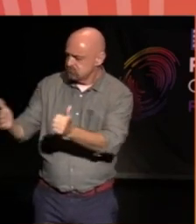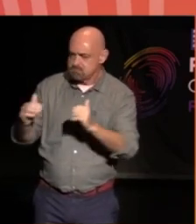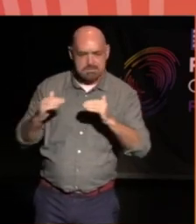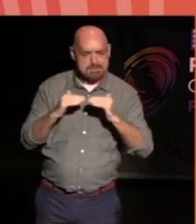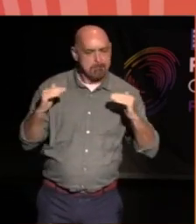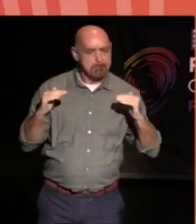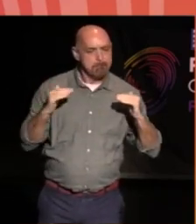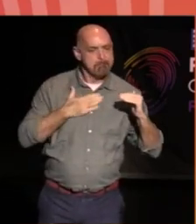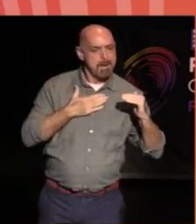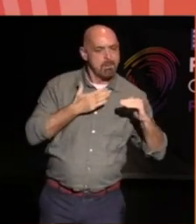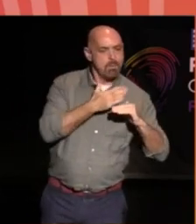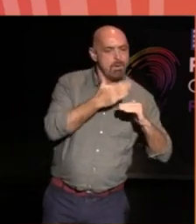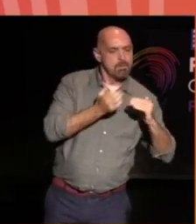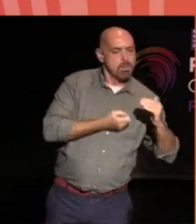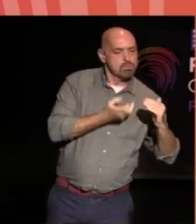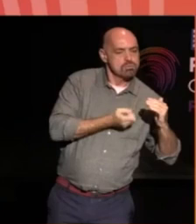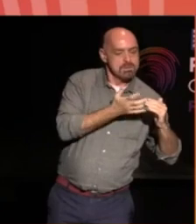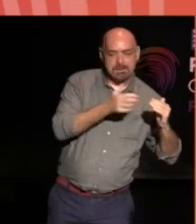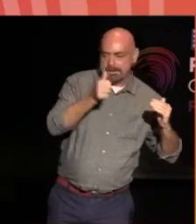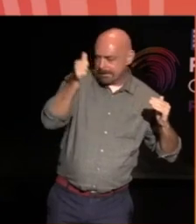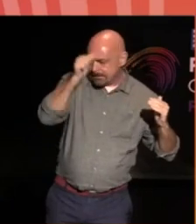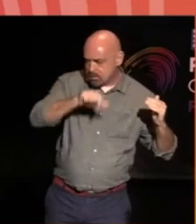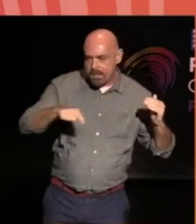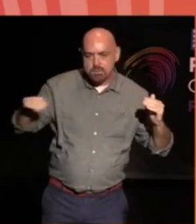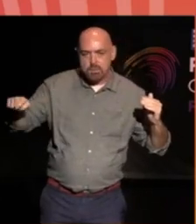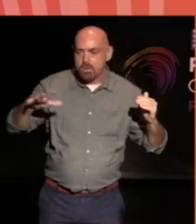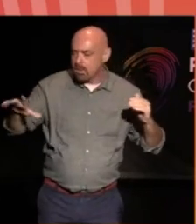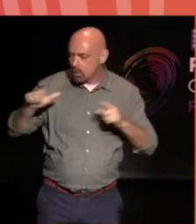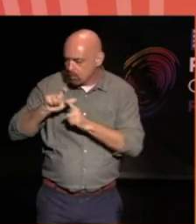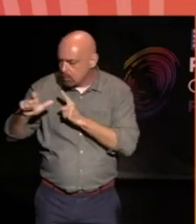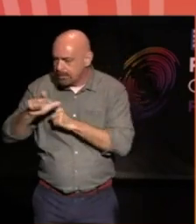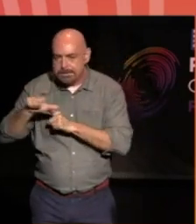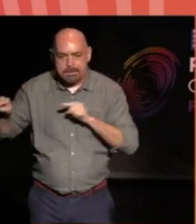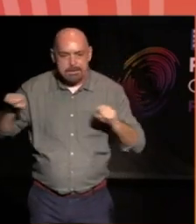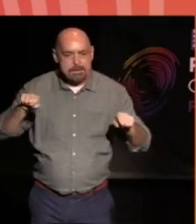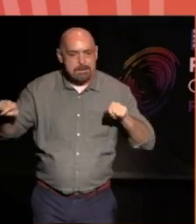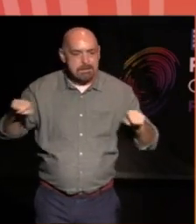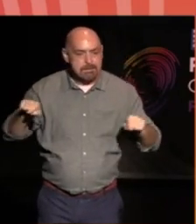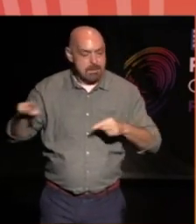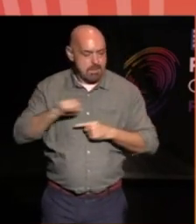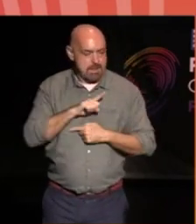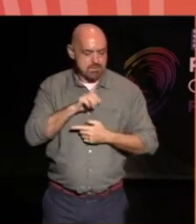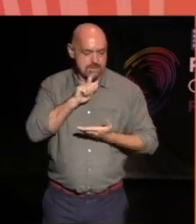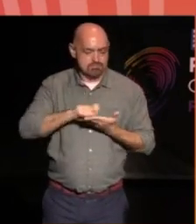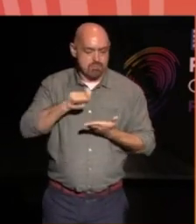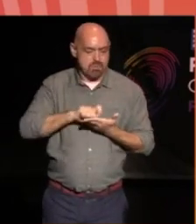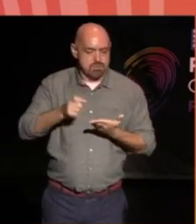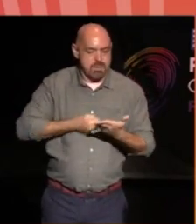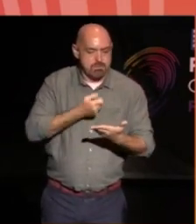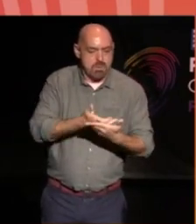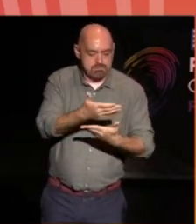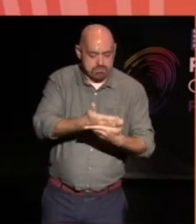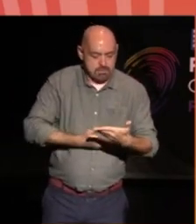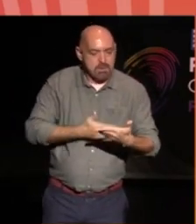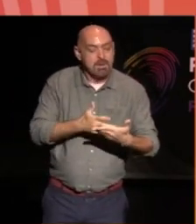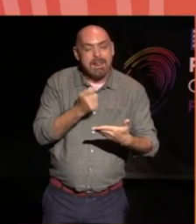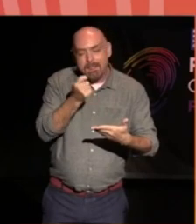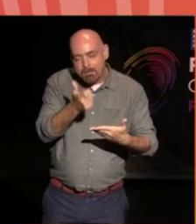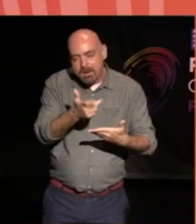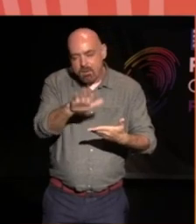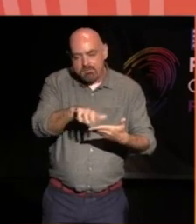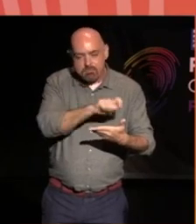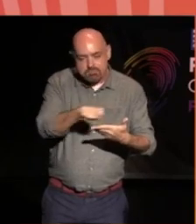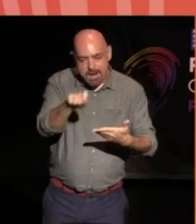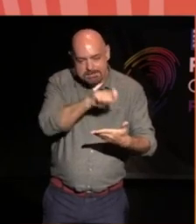work, and very intellectual, and all about community. So that's why I wrote this poem. It's a bit about writing, it's a